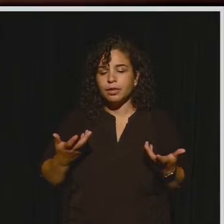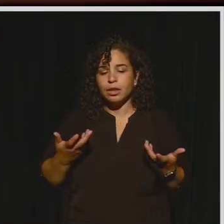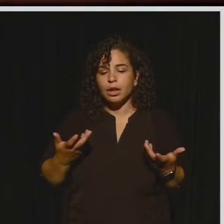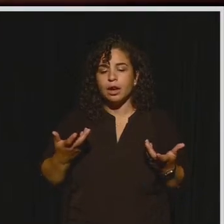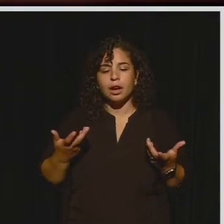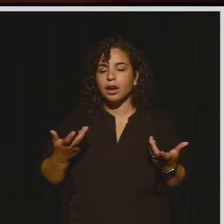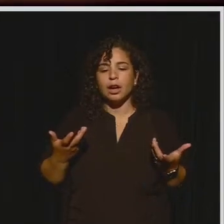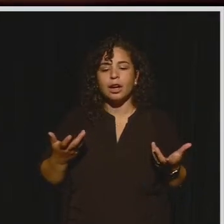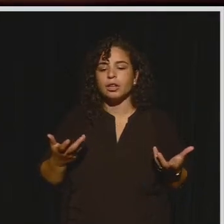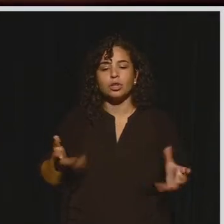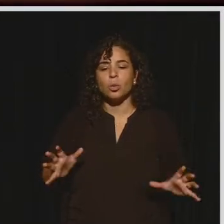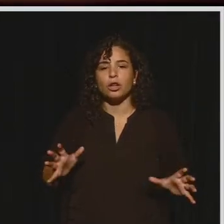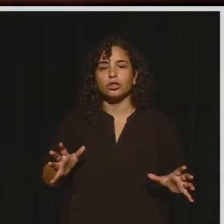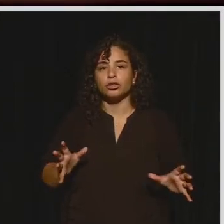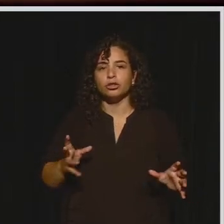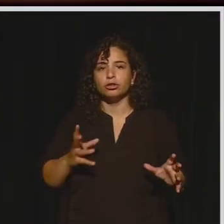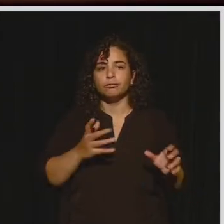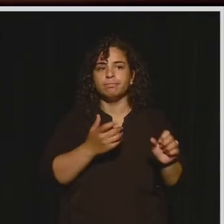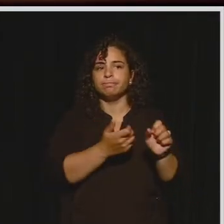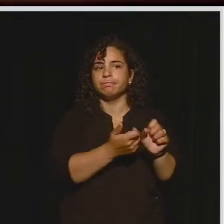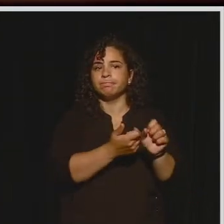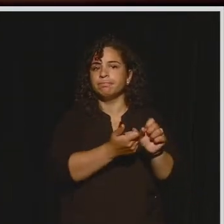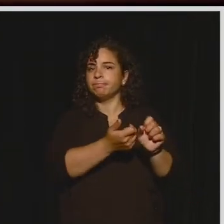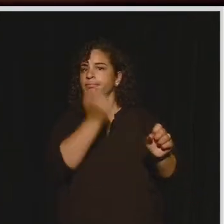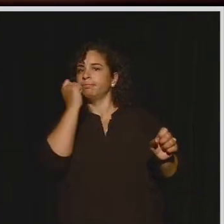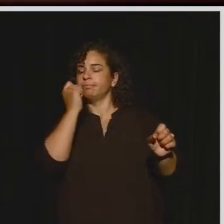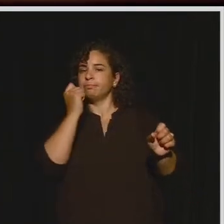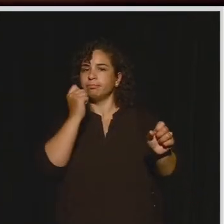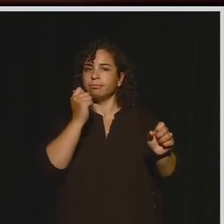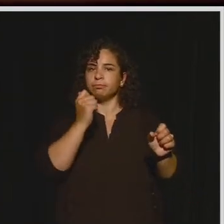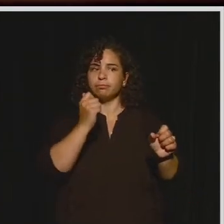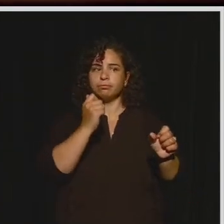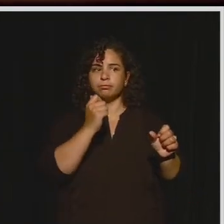remove myself from that collectivism,